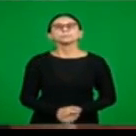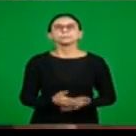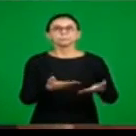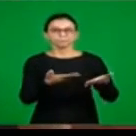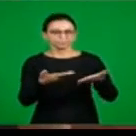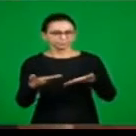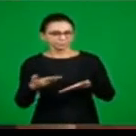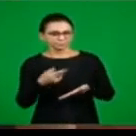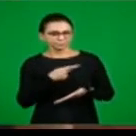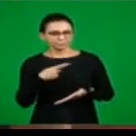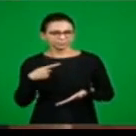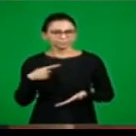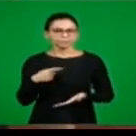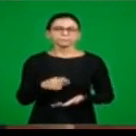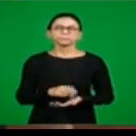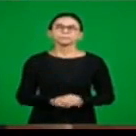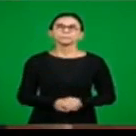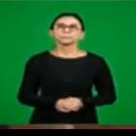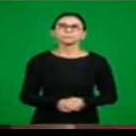So now, Pastor,